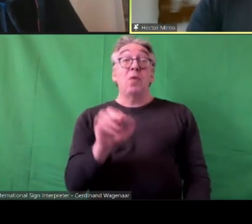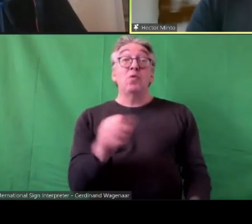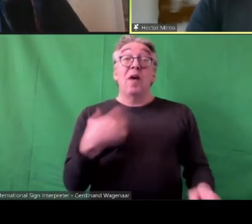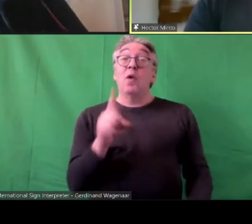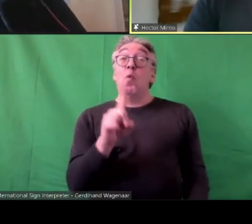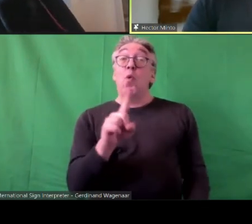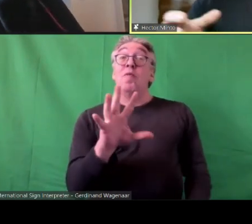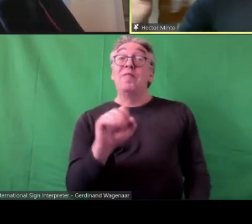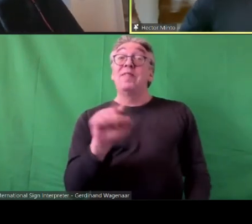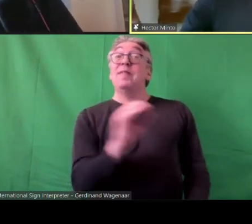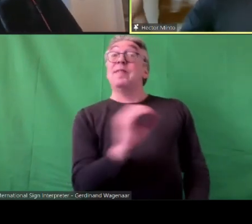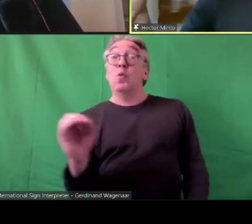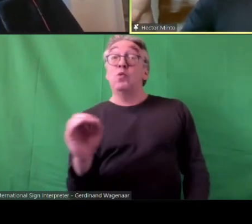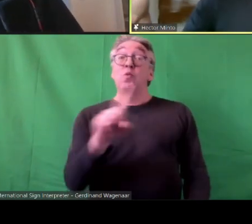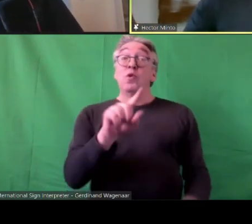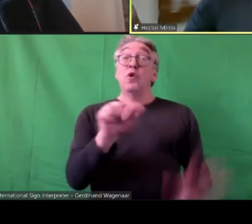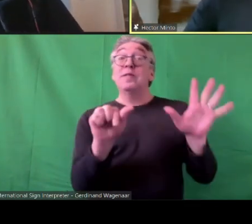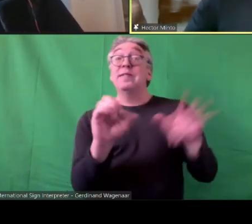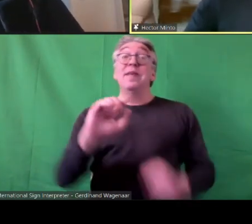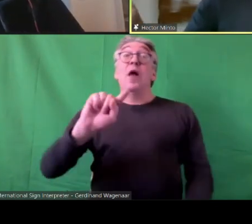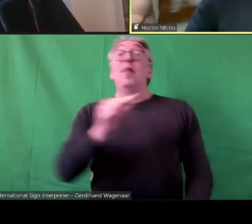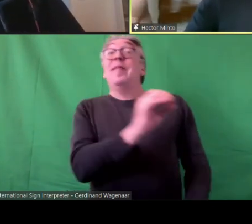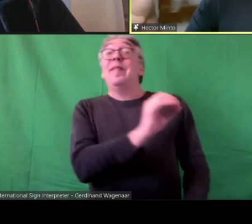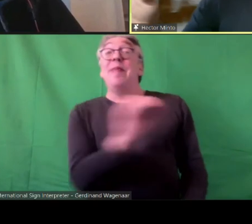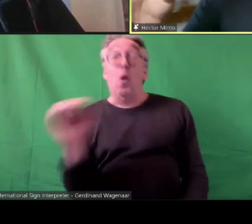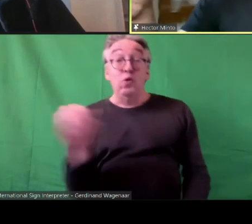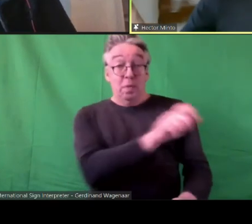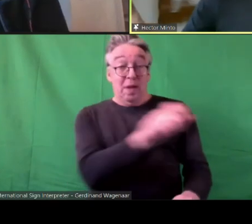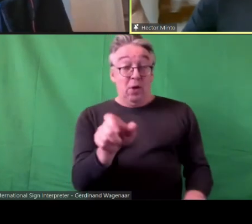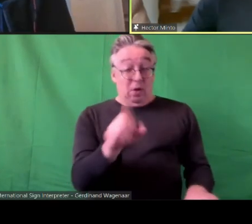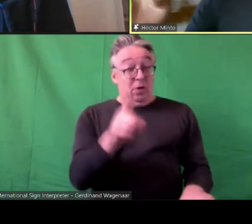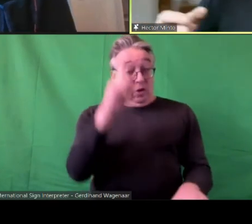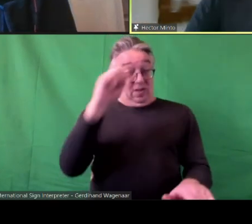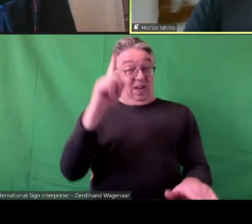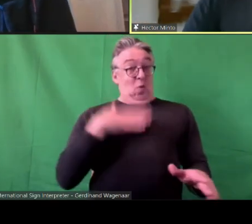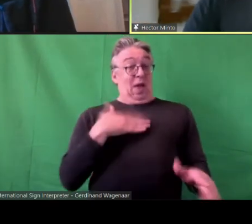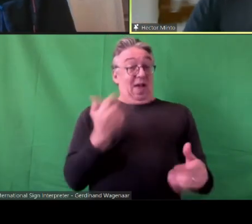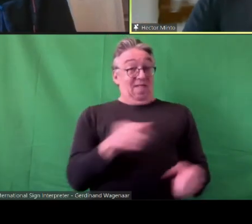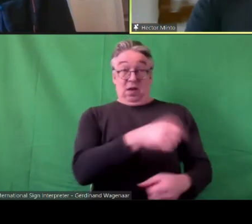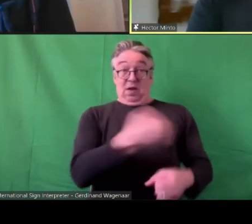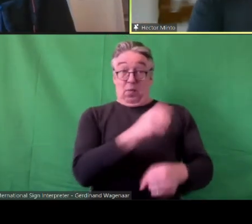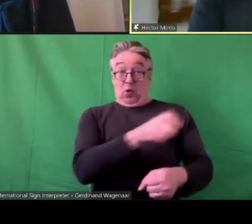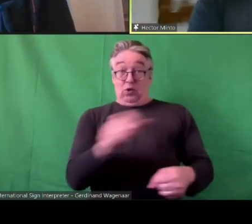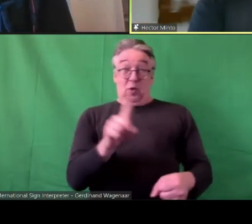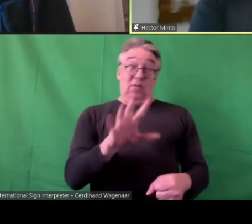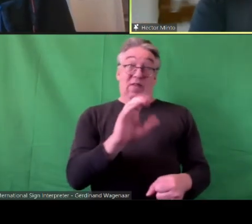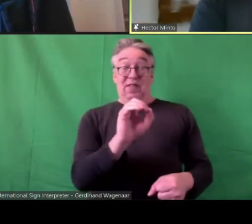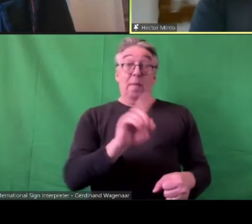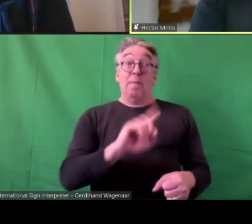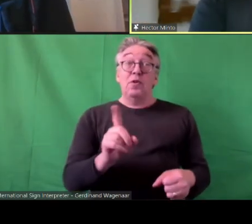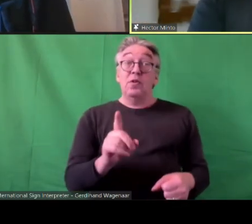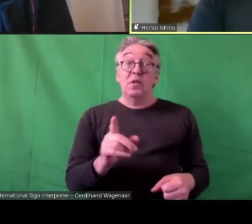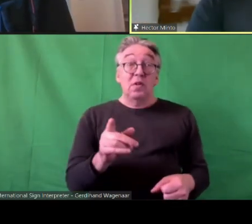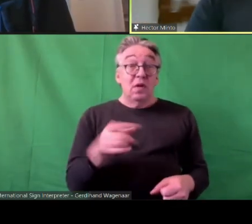globally. But when you think of the Microsoft partners who build technology out across the world, it is 30, 40 times